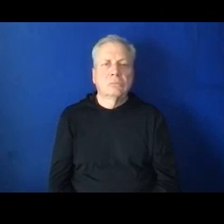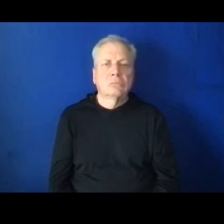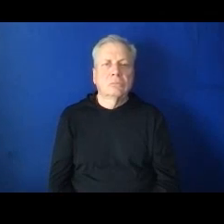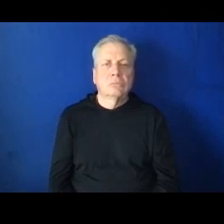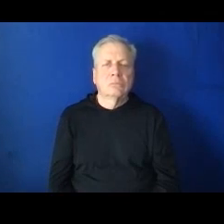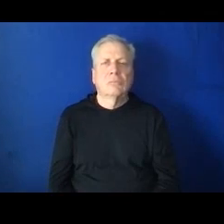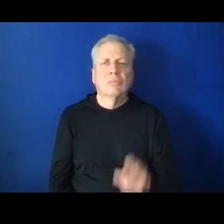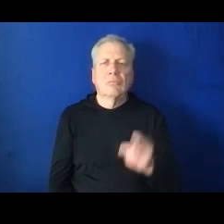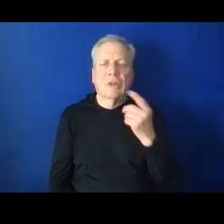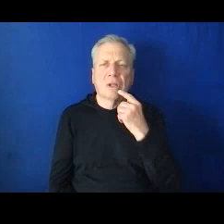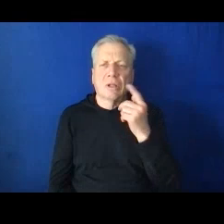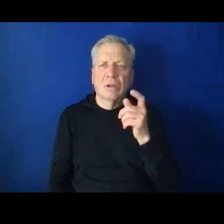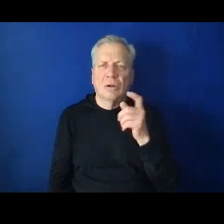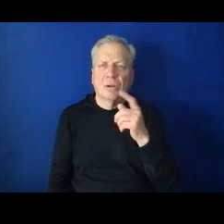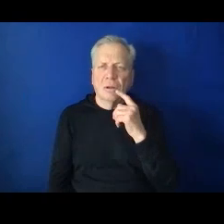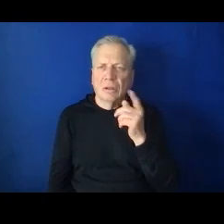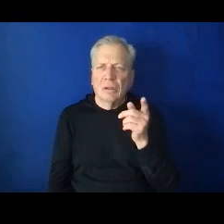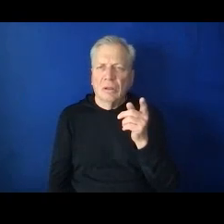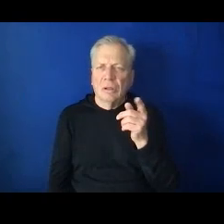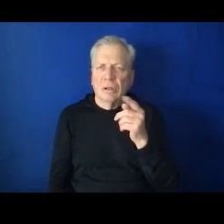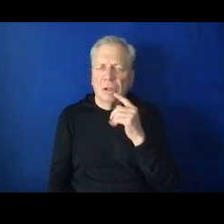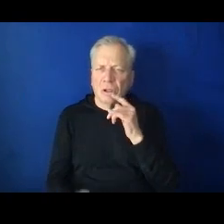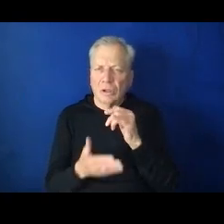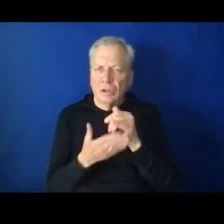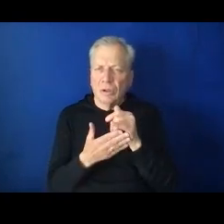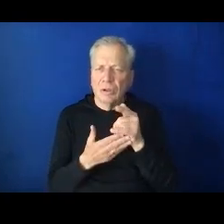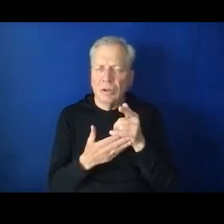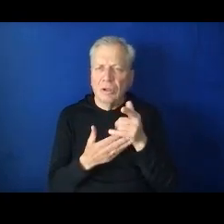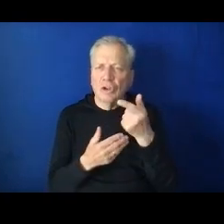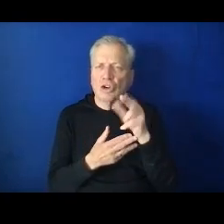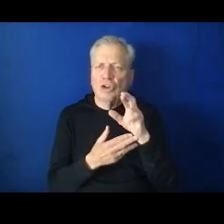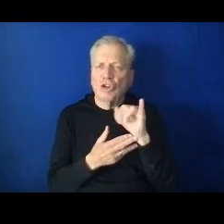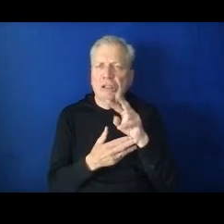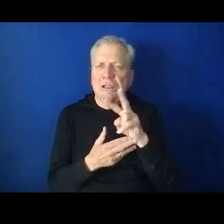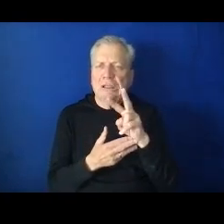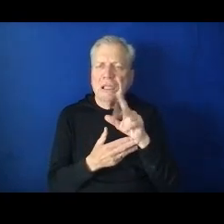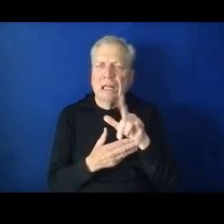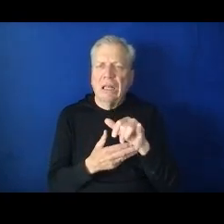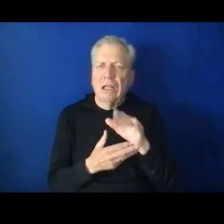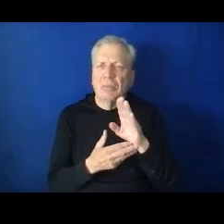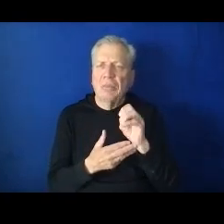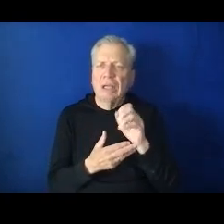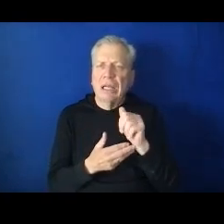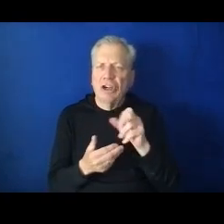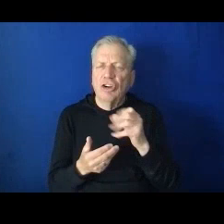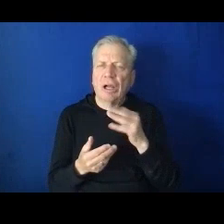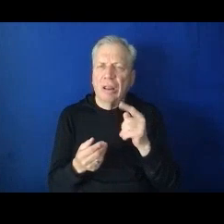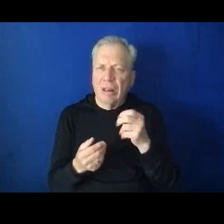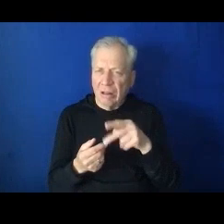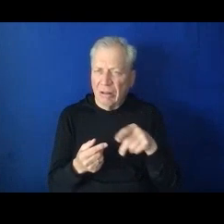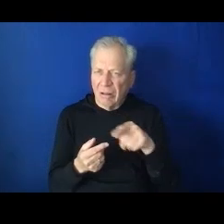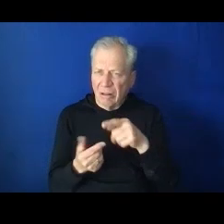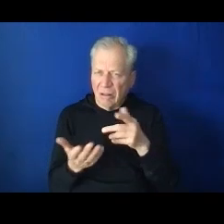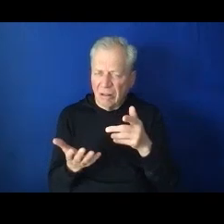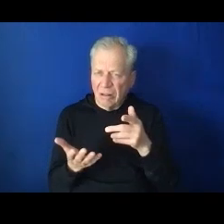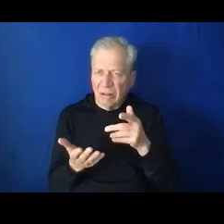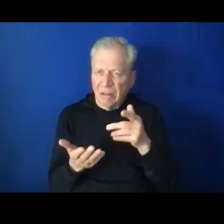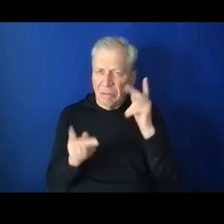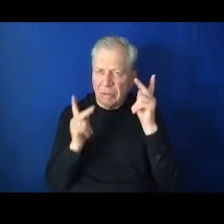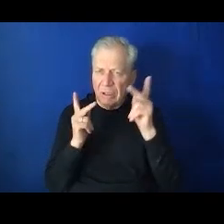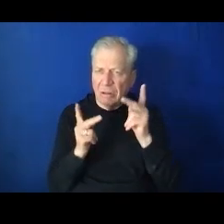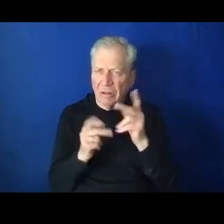Until that gets established with the gene pool for the grizzly bears, then they go off of the ESA. Like, are people finding